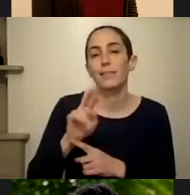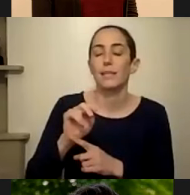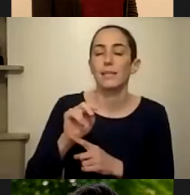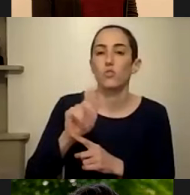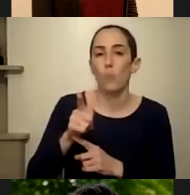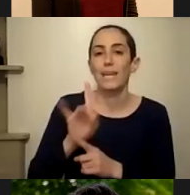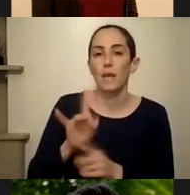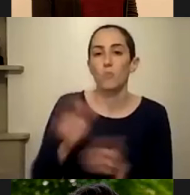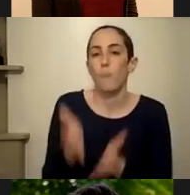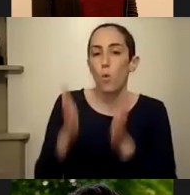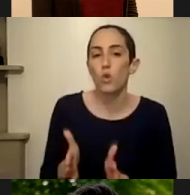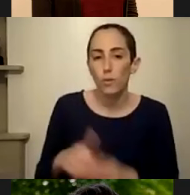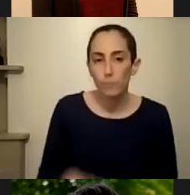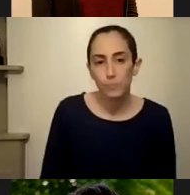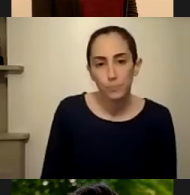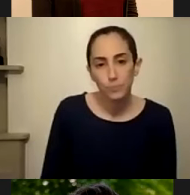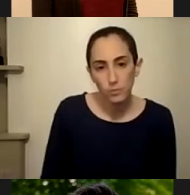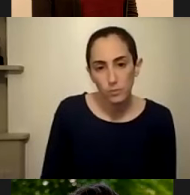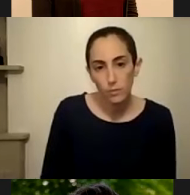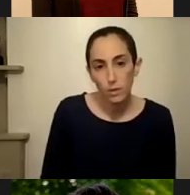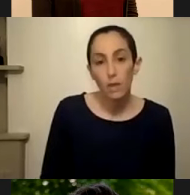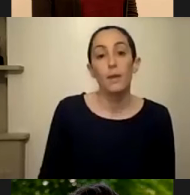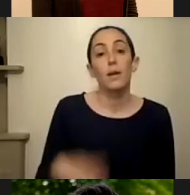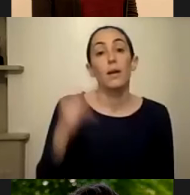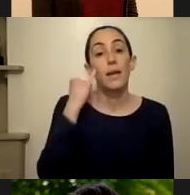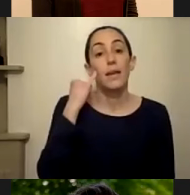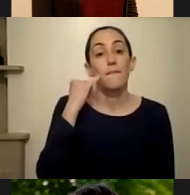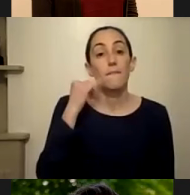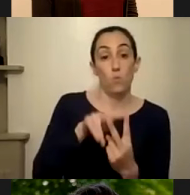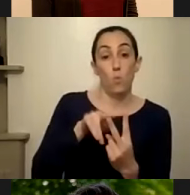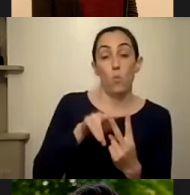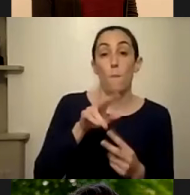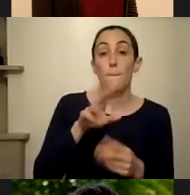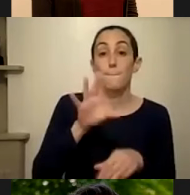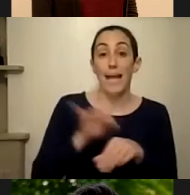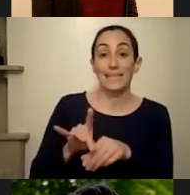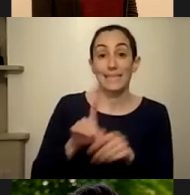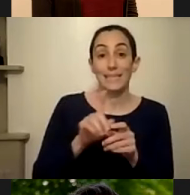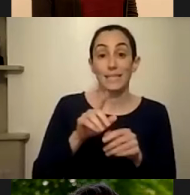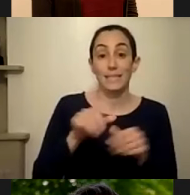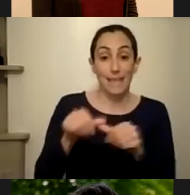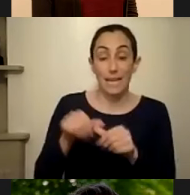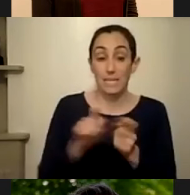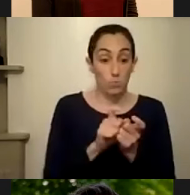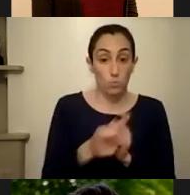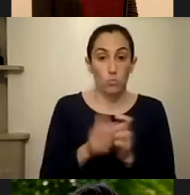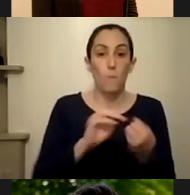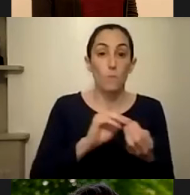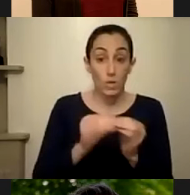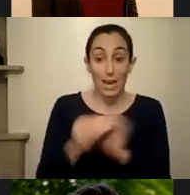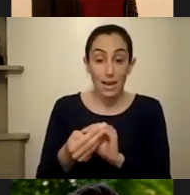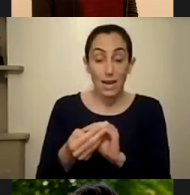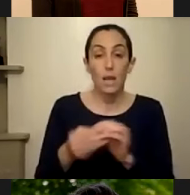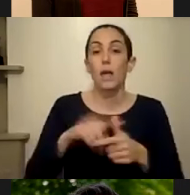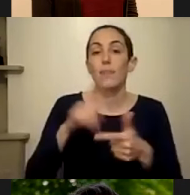so if we mutate this binding site, beta catenin